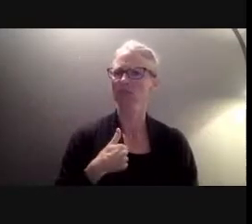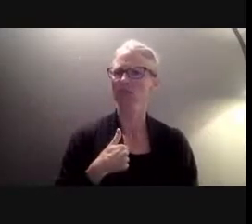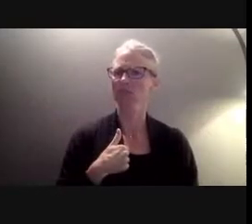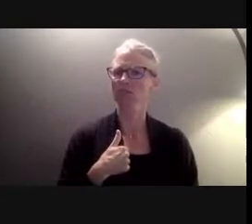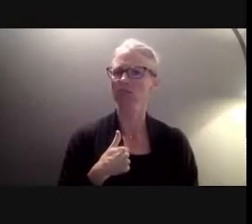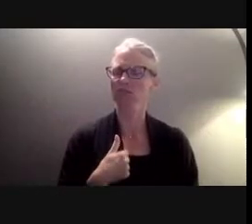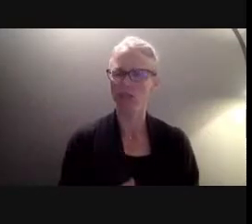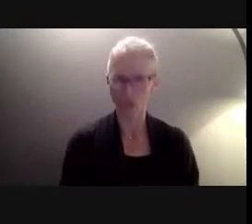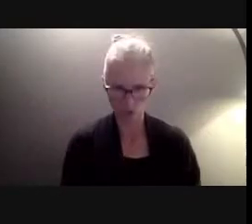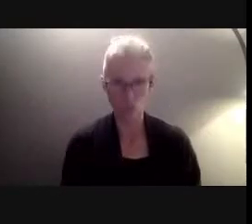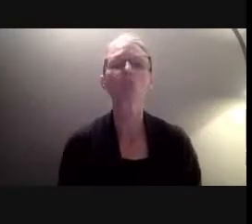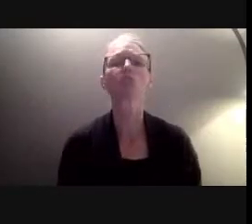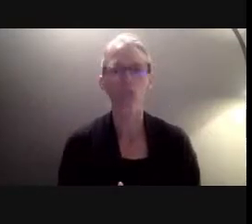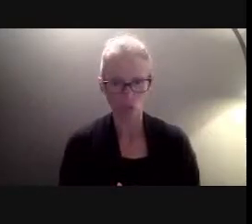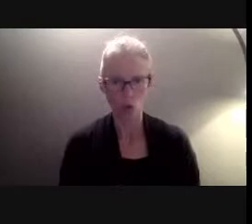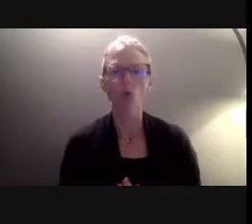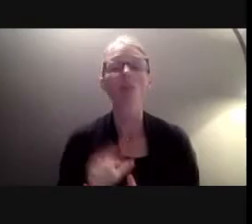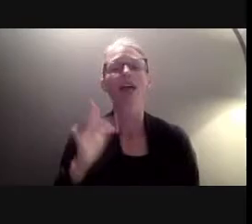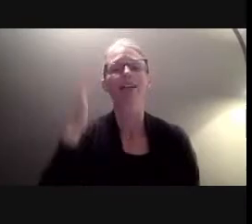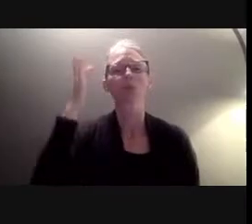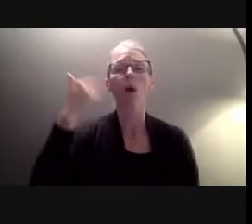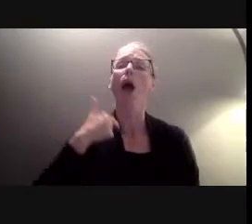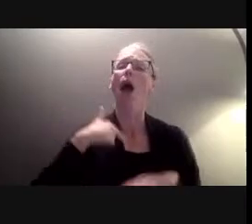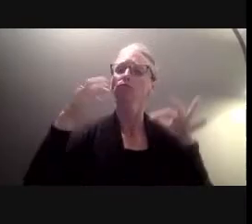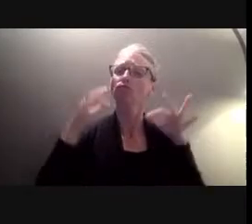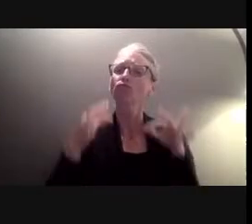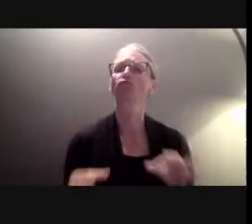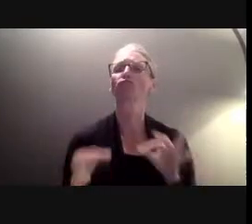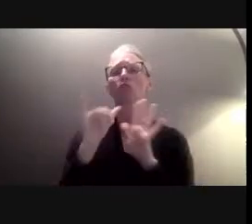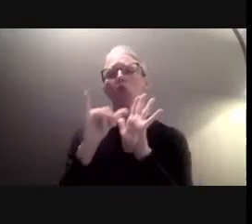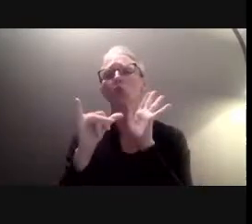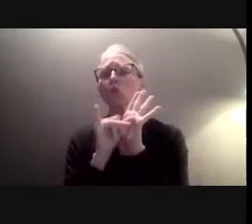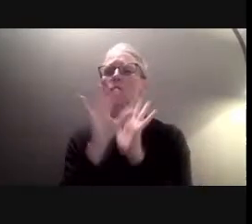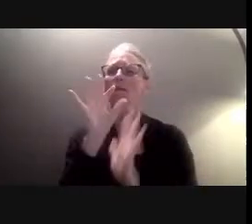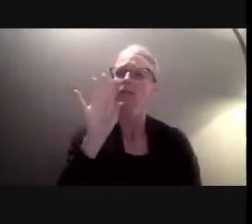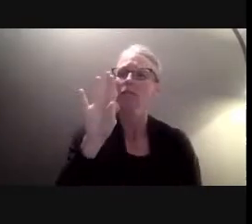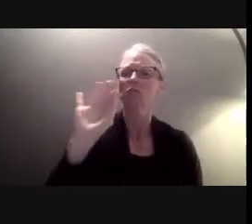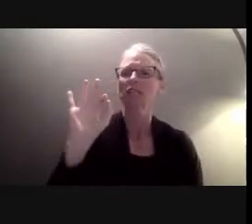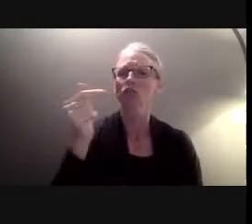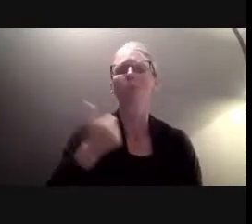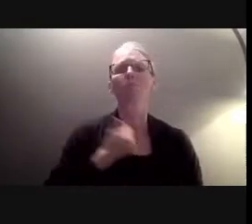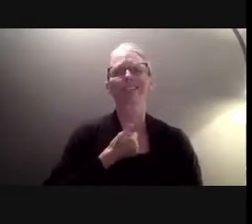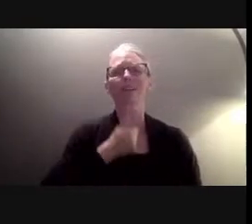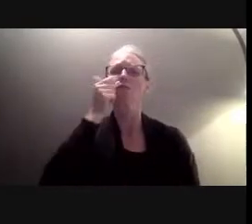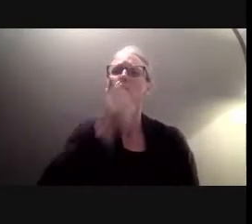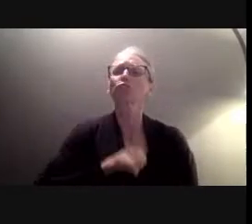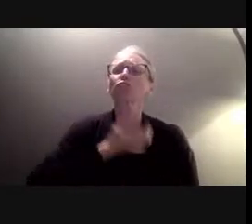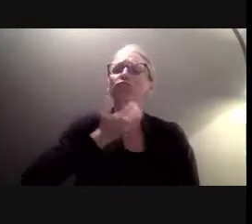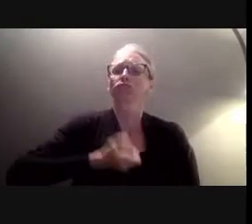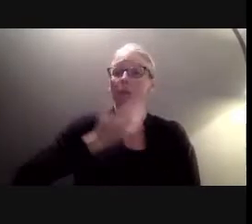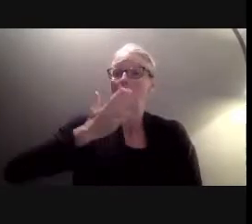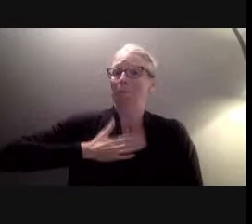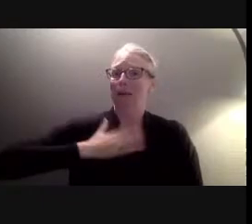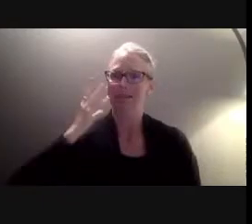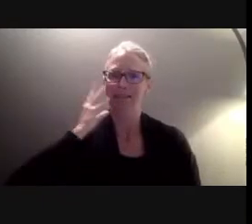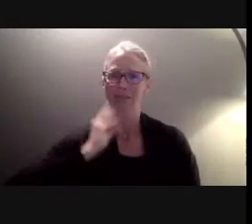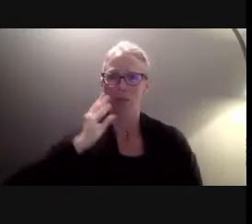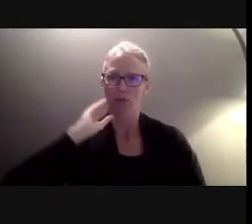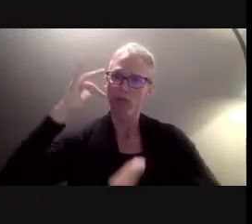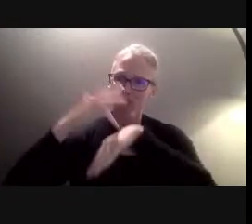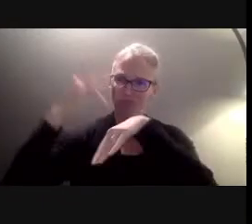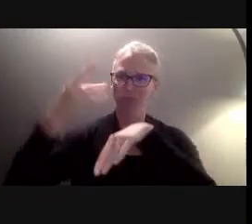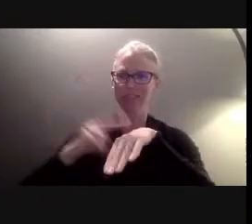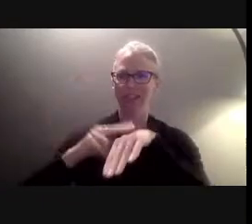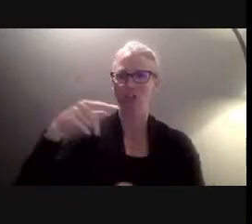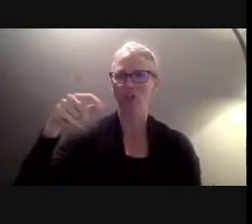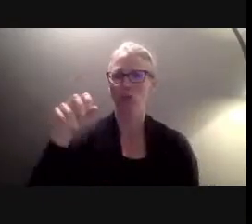the accessibility of the national parks, and then wanting to create more equitable access to gear at the national parks. But